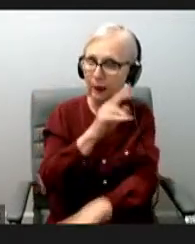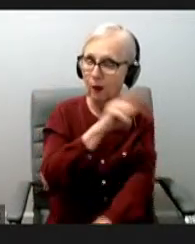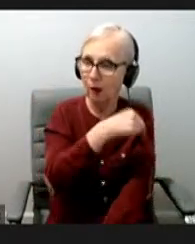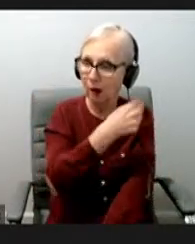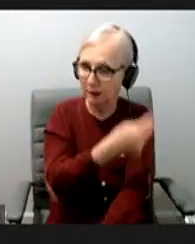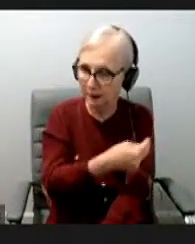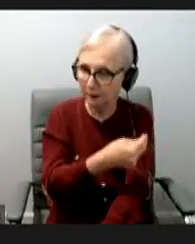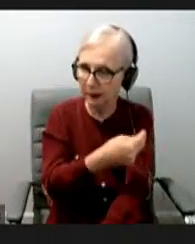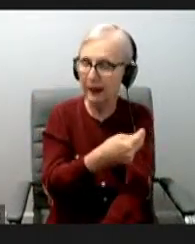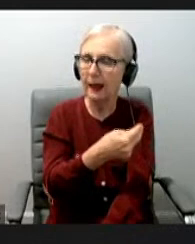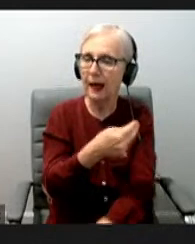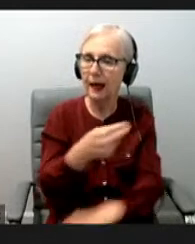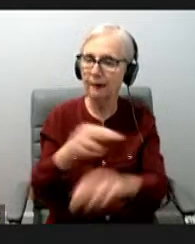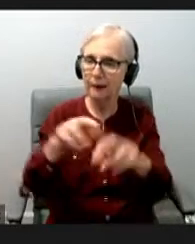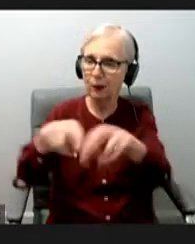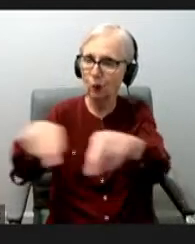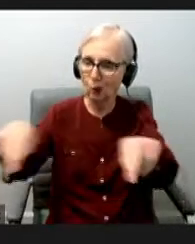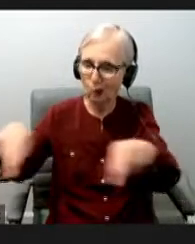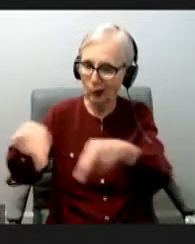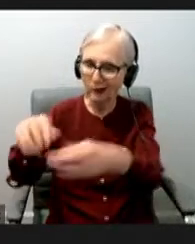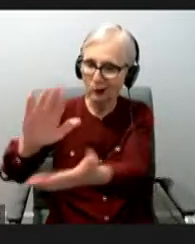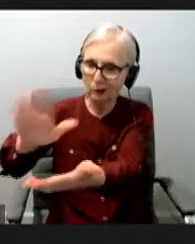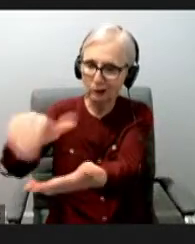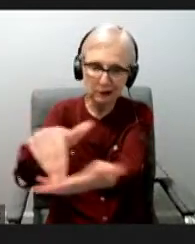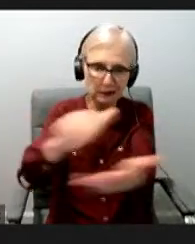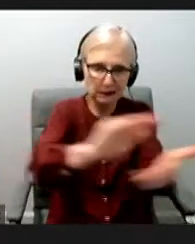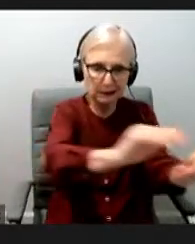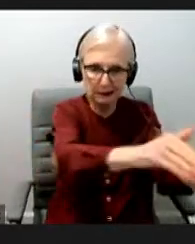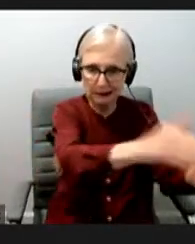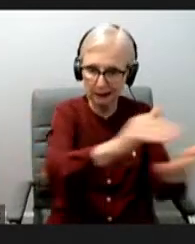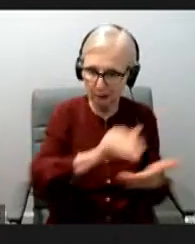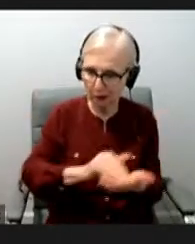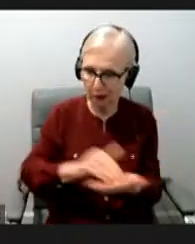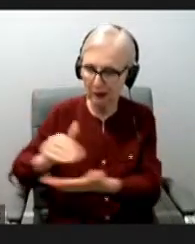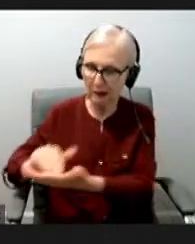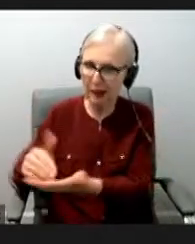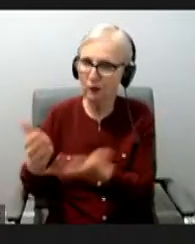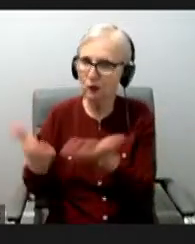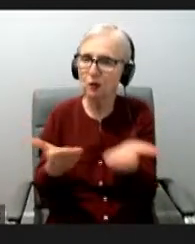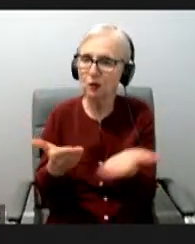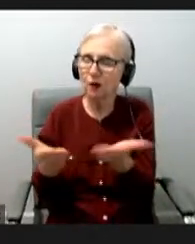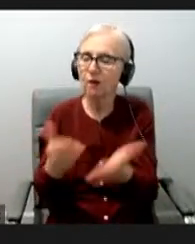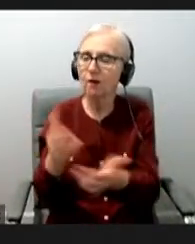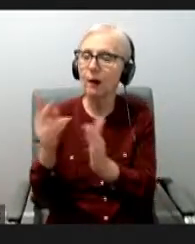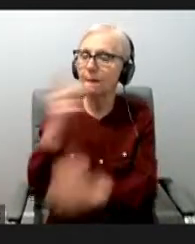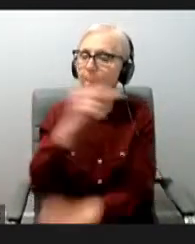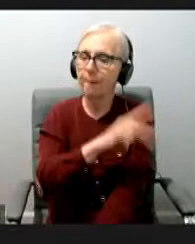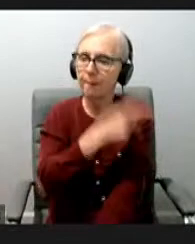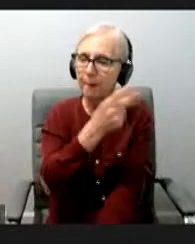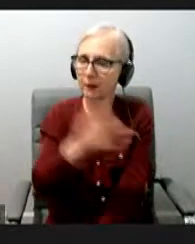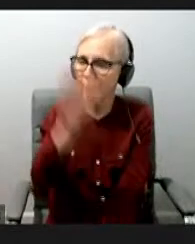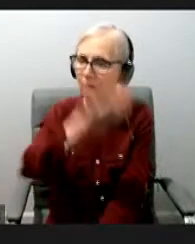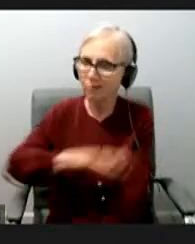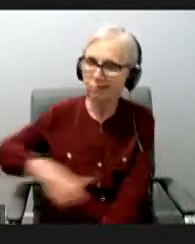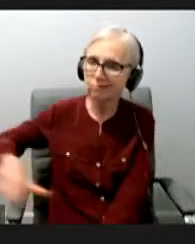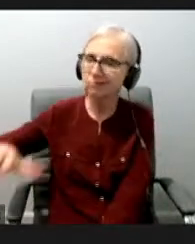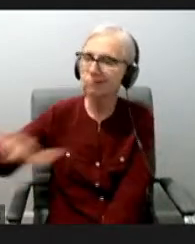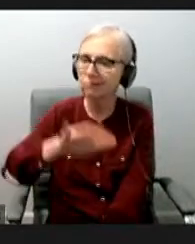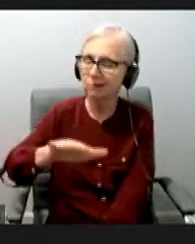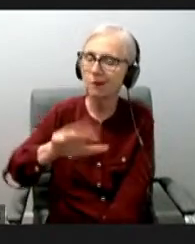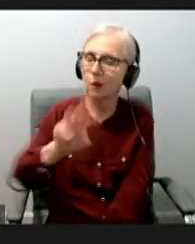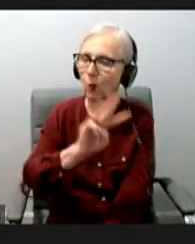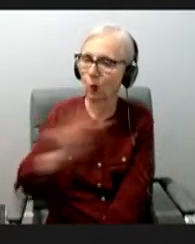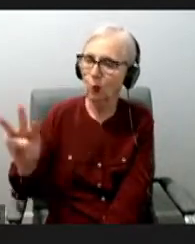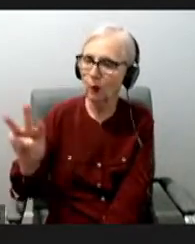these regional centers that serve more than just Colorado patients. They serve patients from all across the West. And I'm